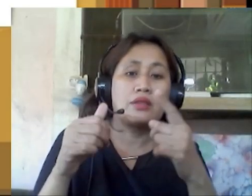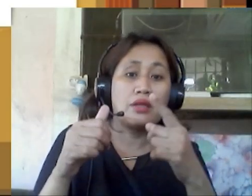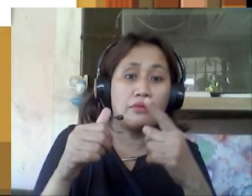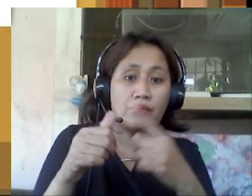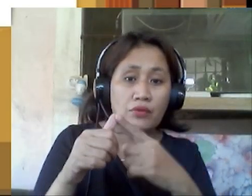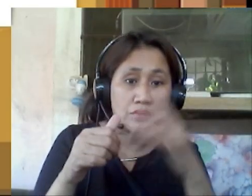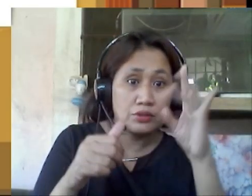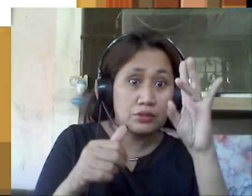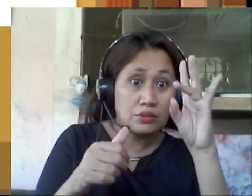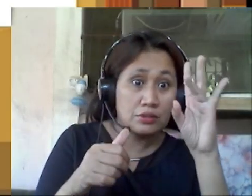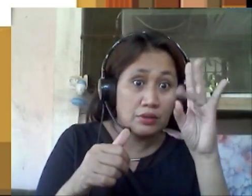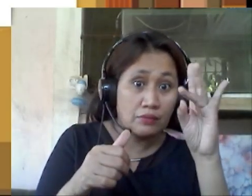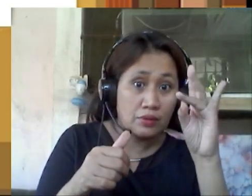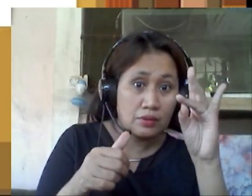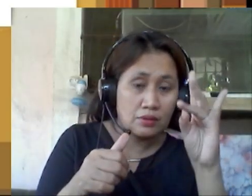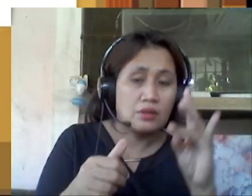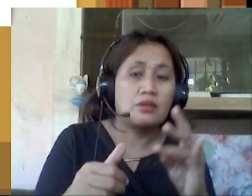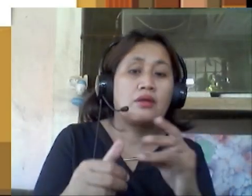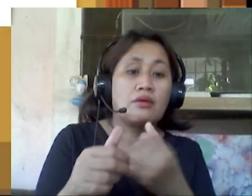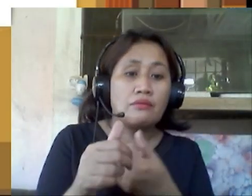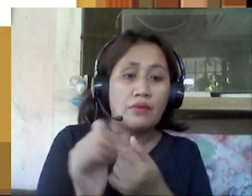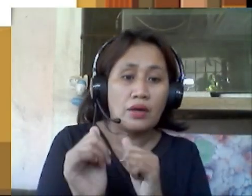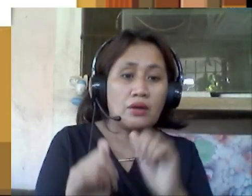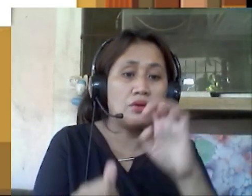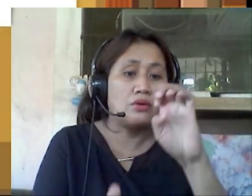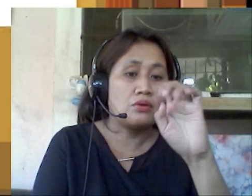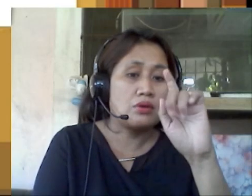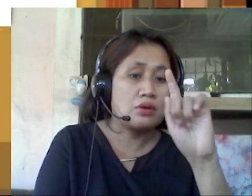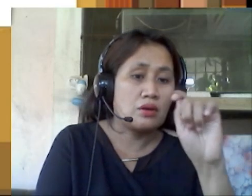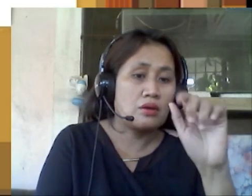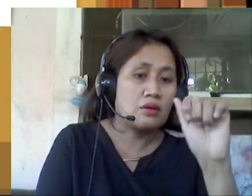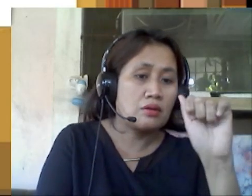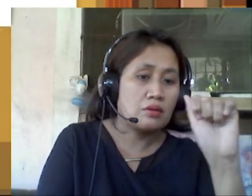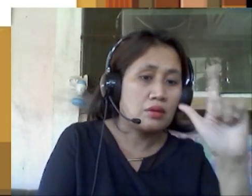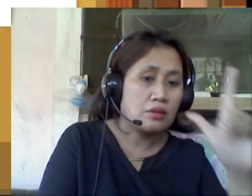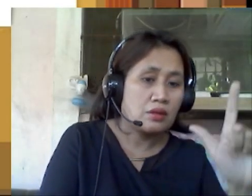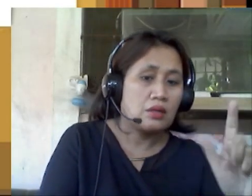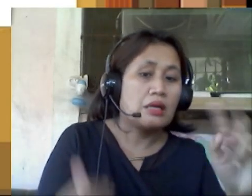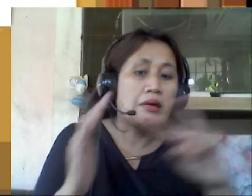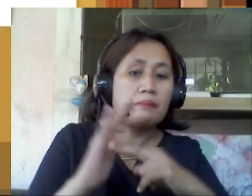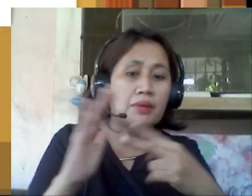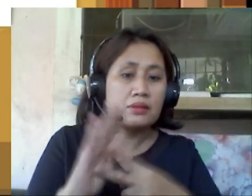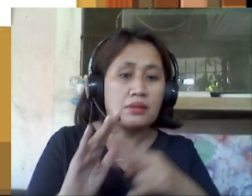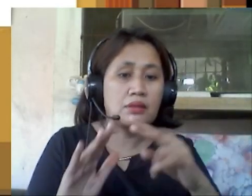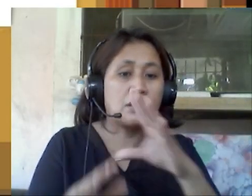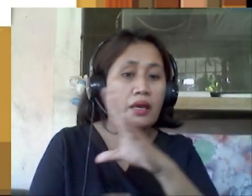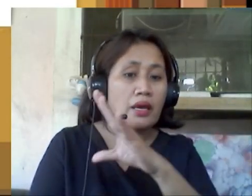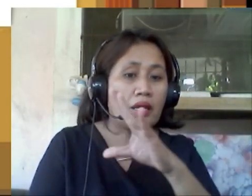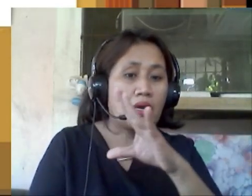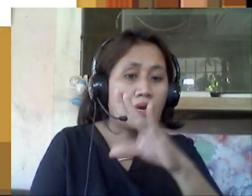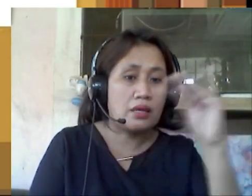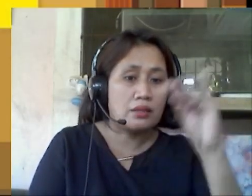bibliography followed by et al., a Latin phrase which means and others.